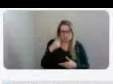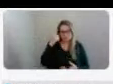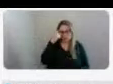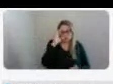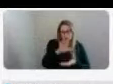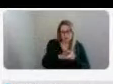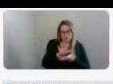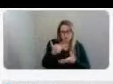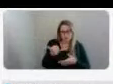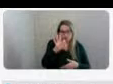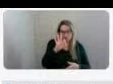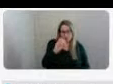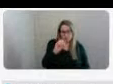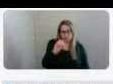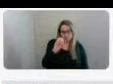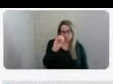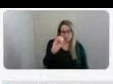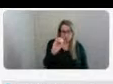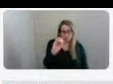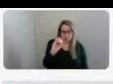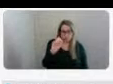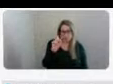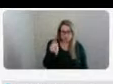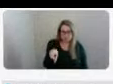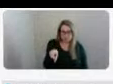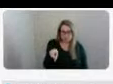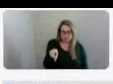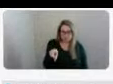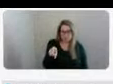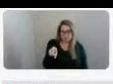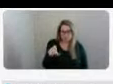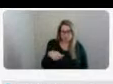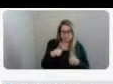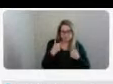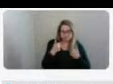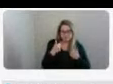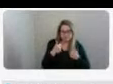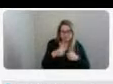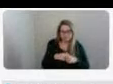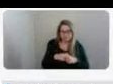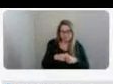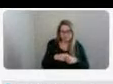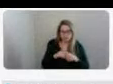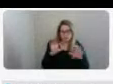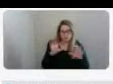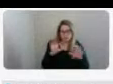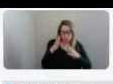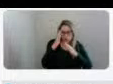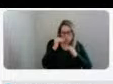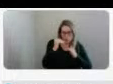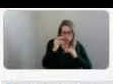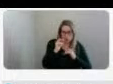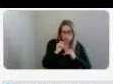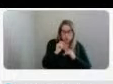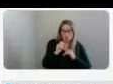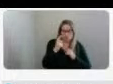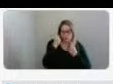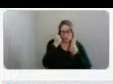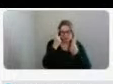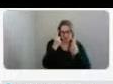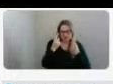that 9.0 must survive i i do hope you will reconsider